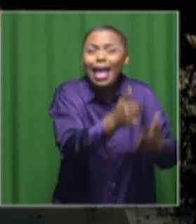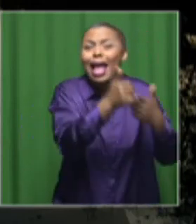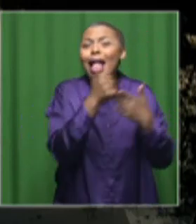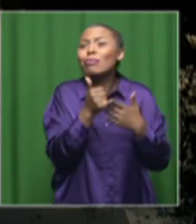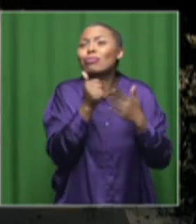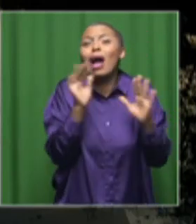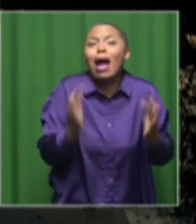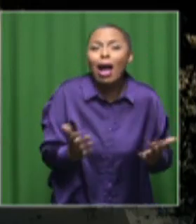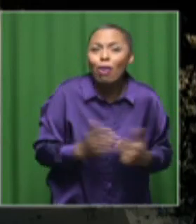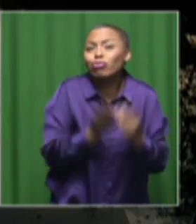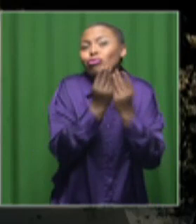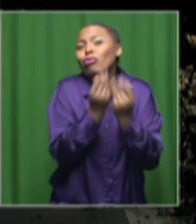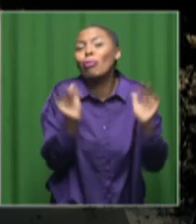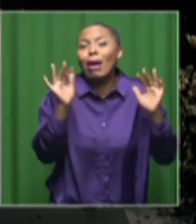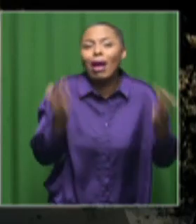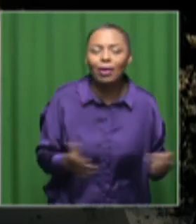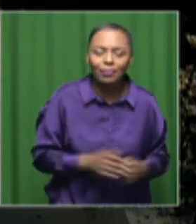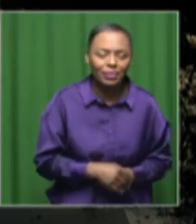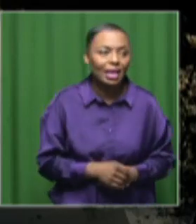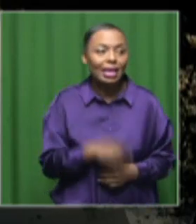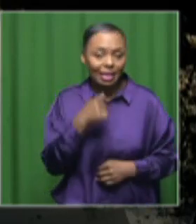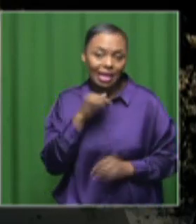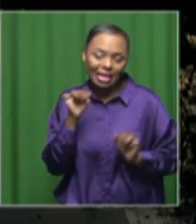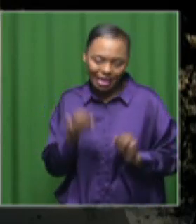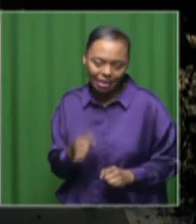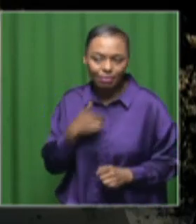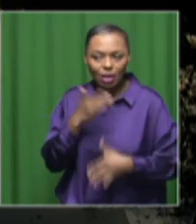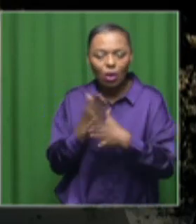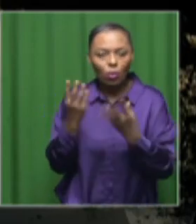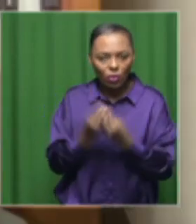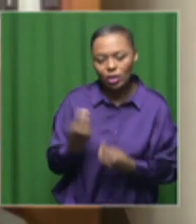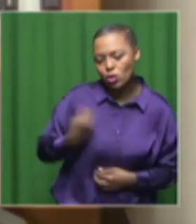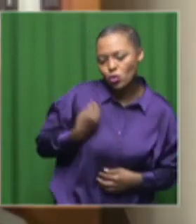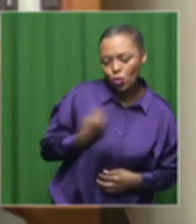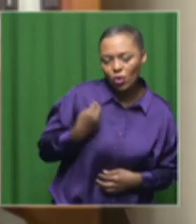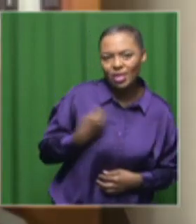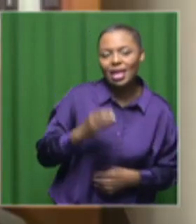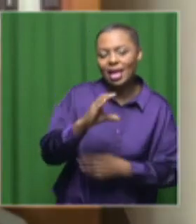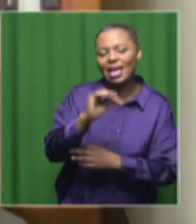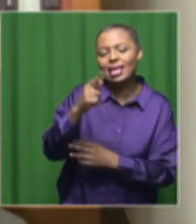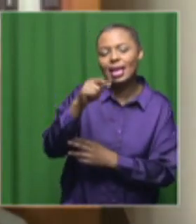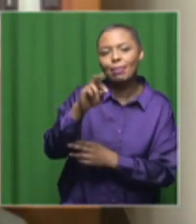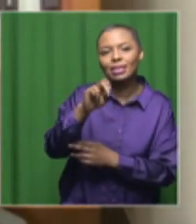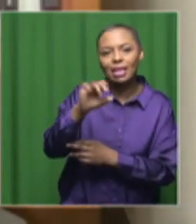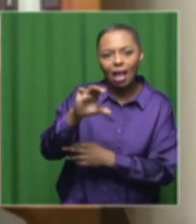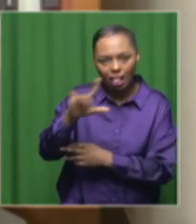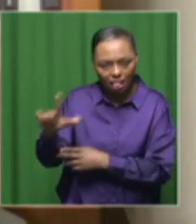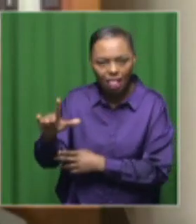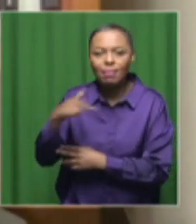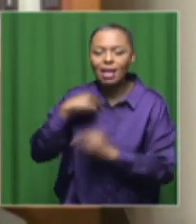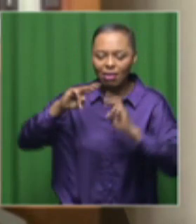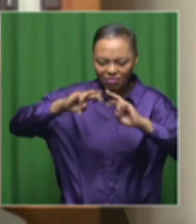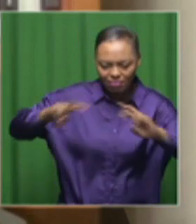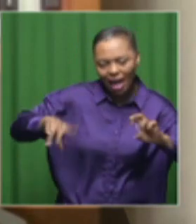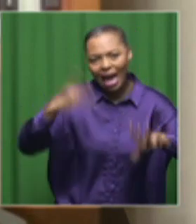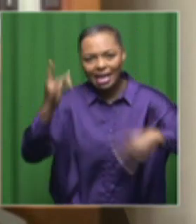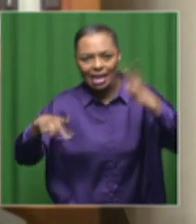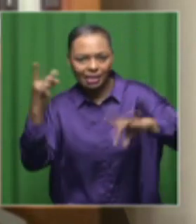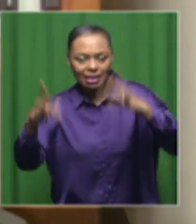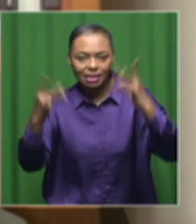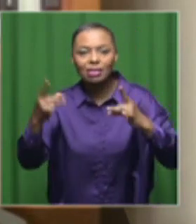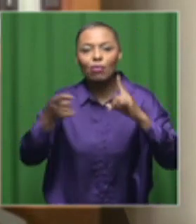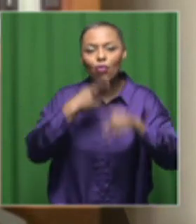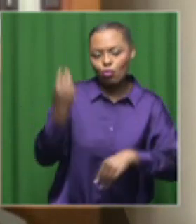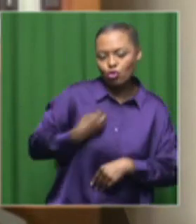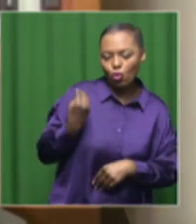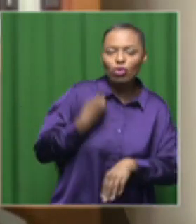feel very strongly about it. And I work with an organization that's called Youth Capital. And I've done extensive analysis of the youth unemployment